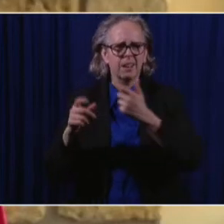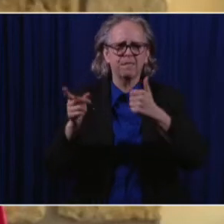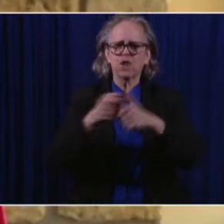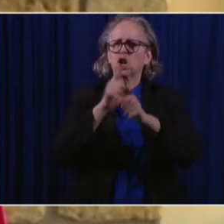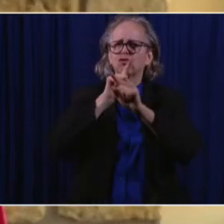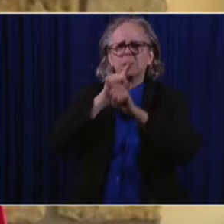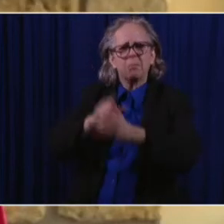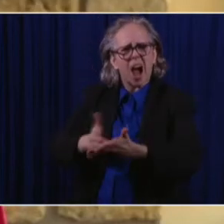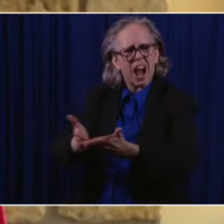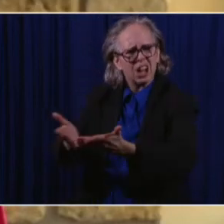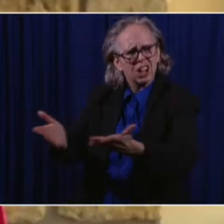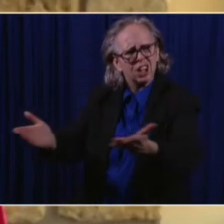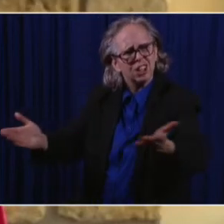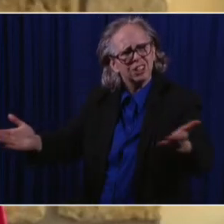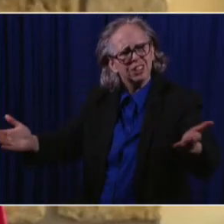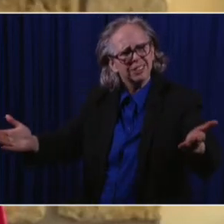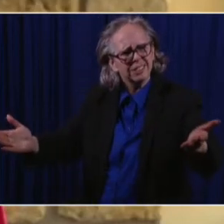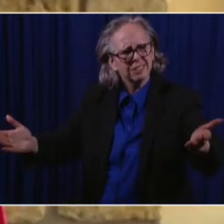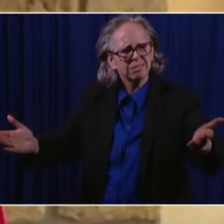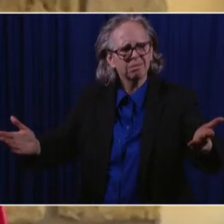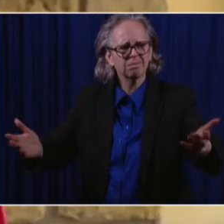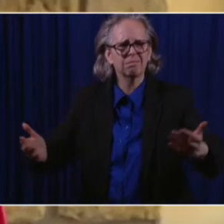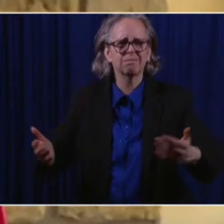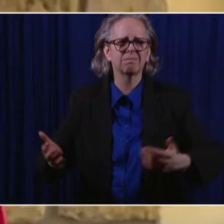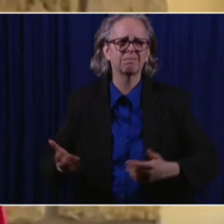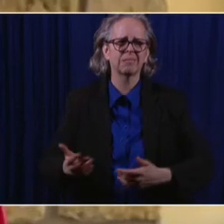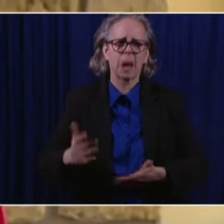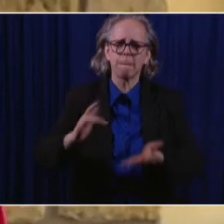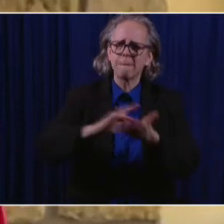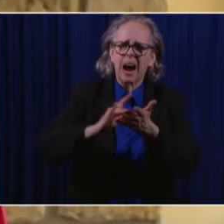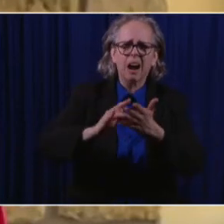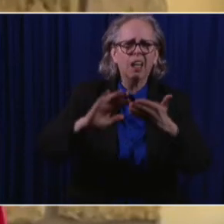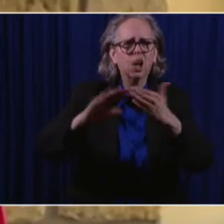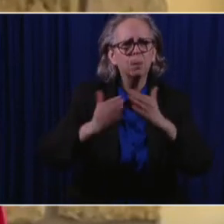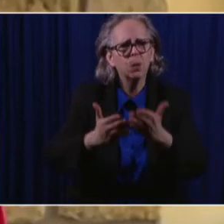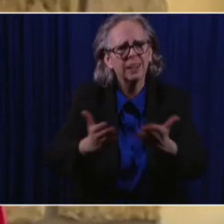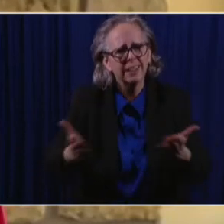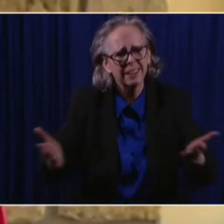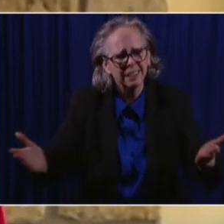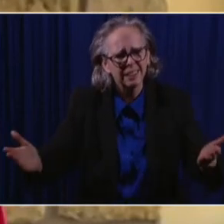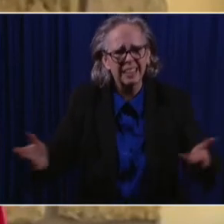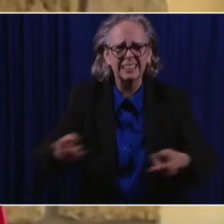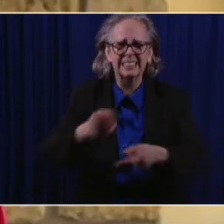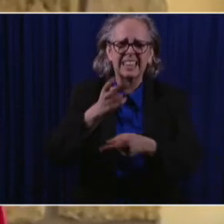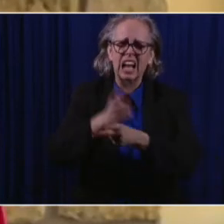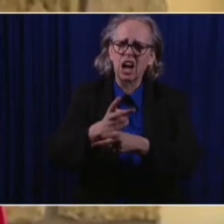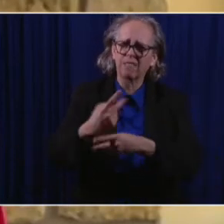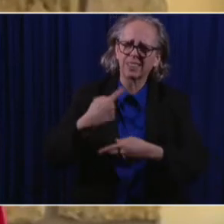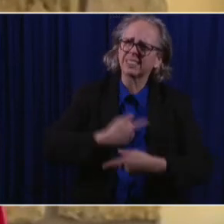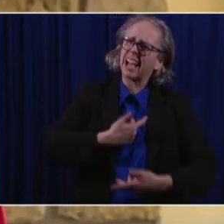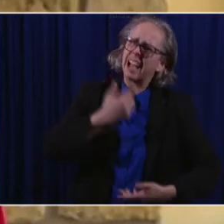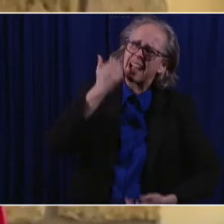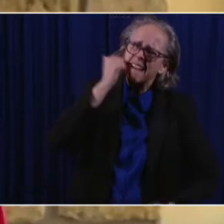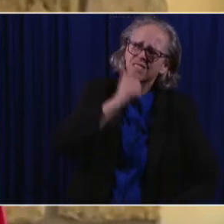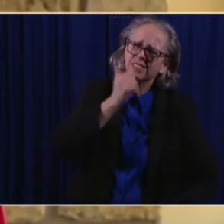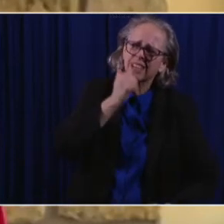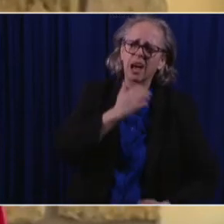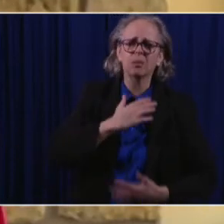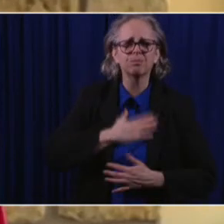of the medical community who are out there taking care of us each day. So we appreciate very, very